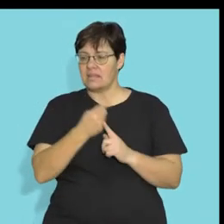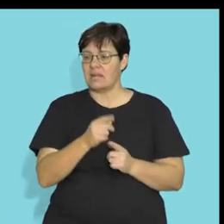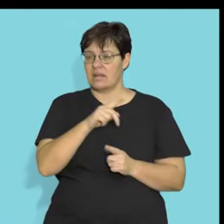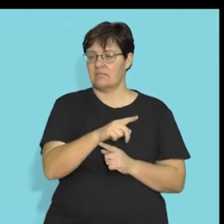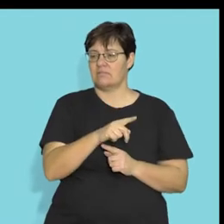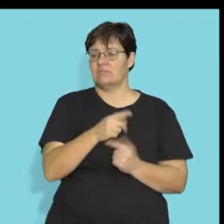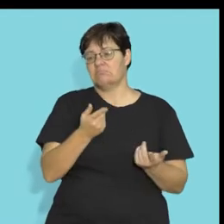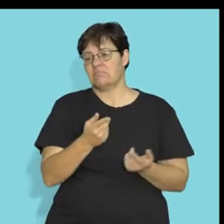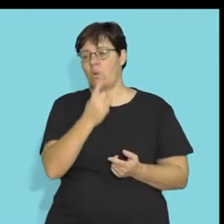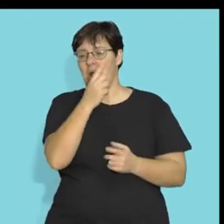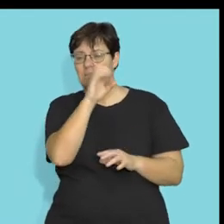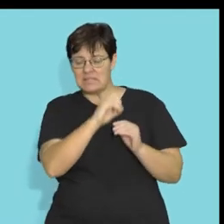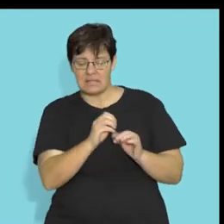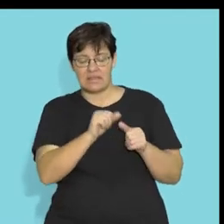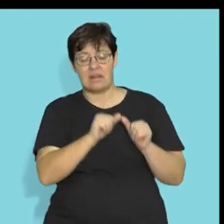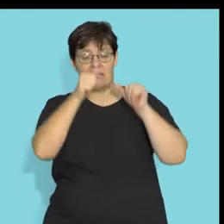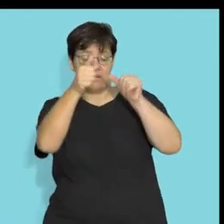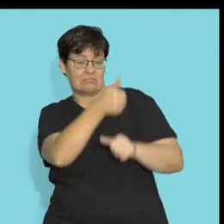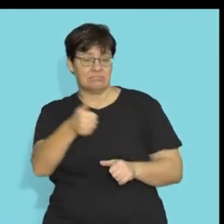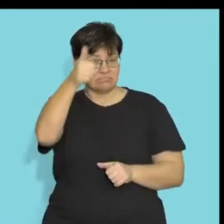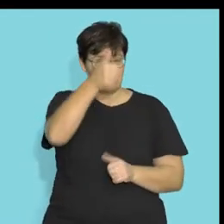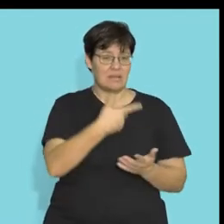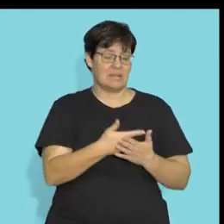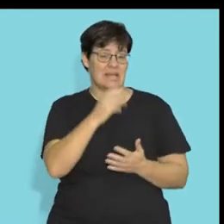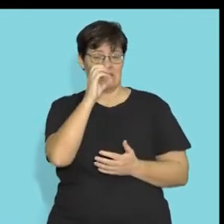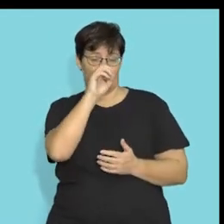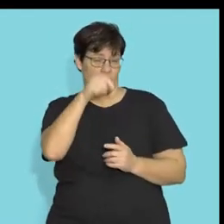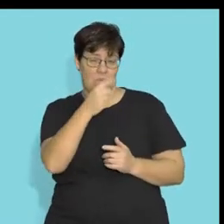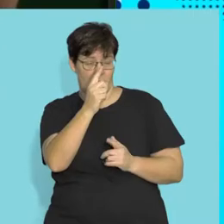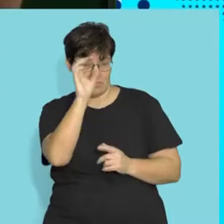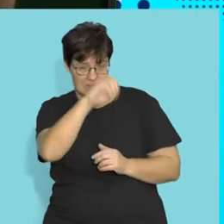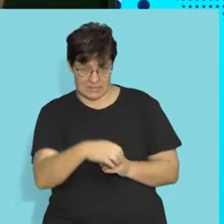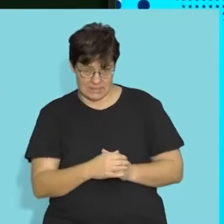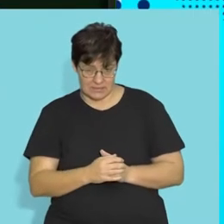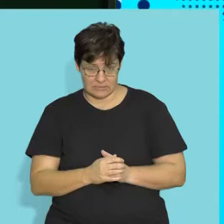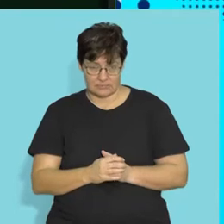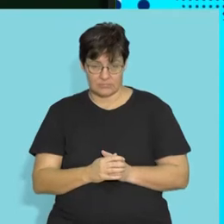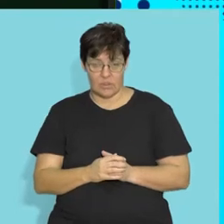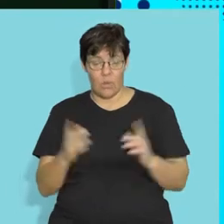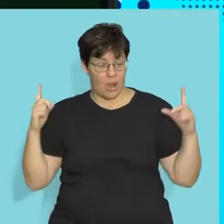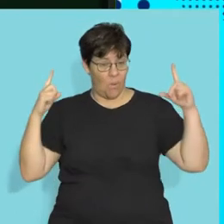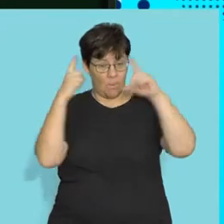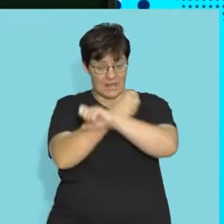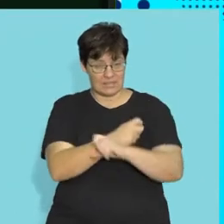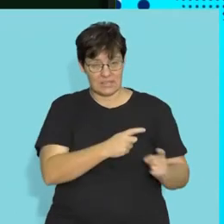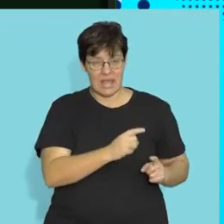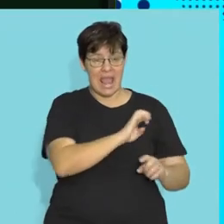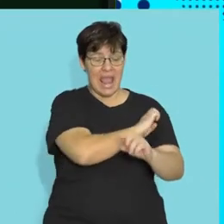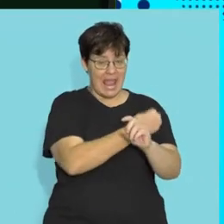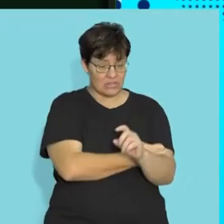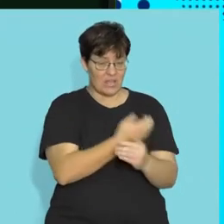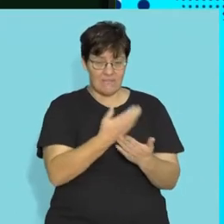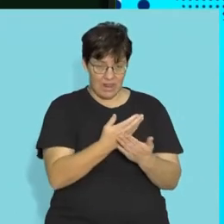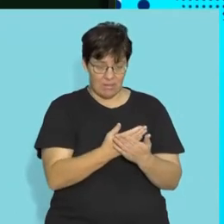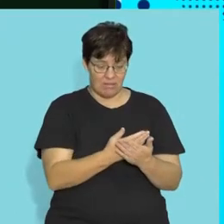get probably 0.1%. So what we see is that there's a significant, as the complexity increases, the amount of